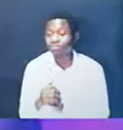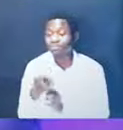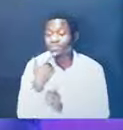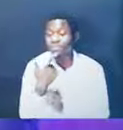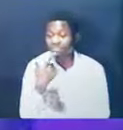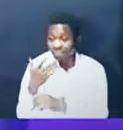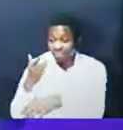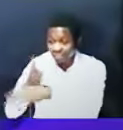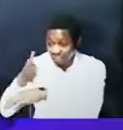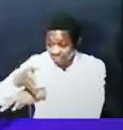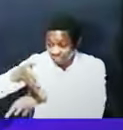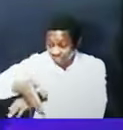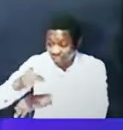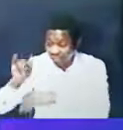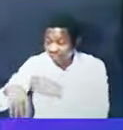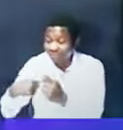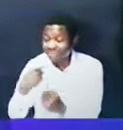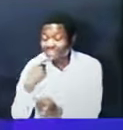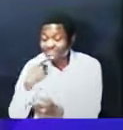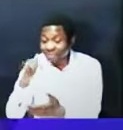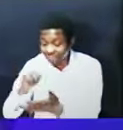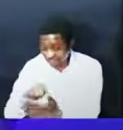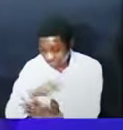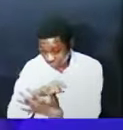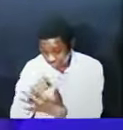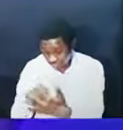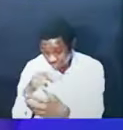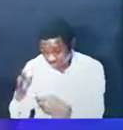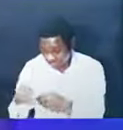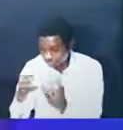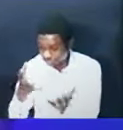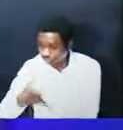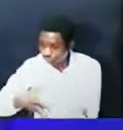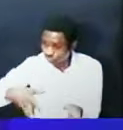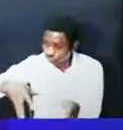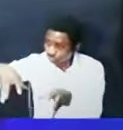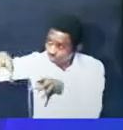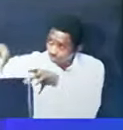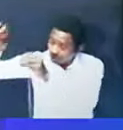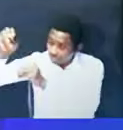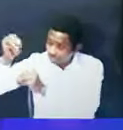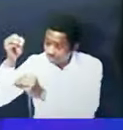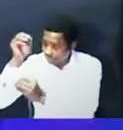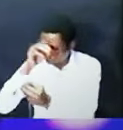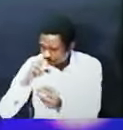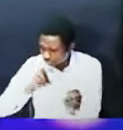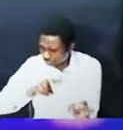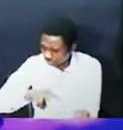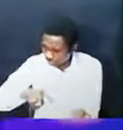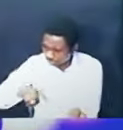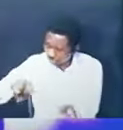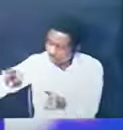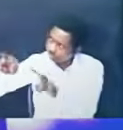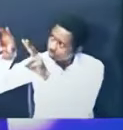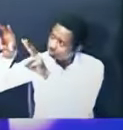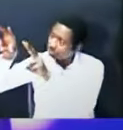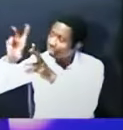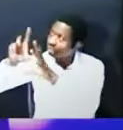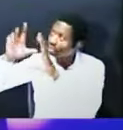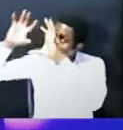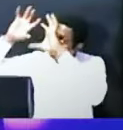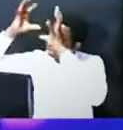Says that after he said this, he was taken up before their very eyes, and a cloud